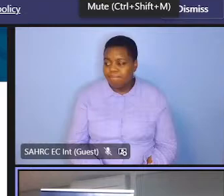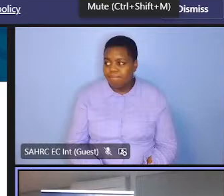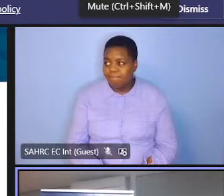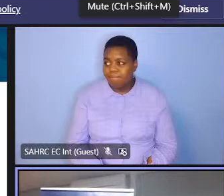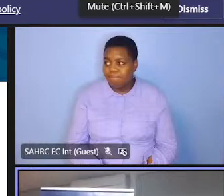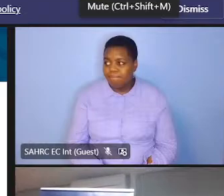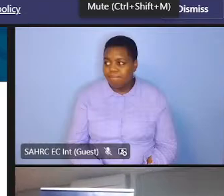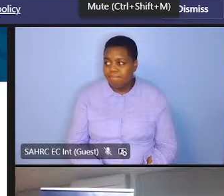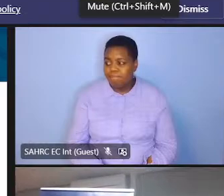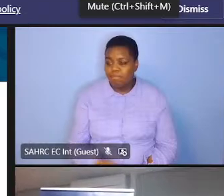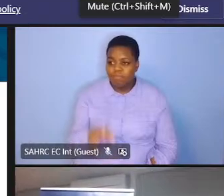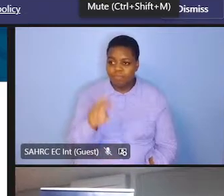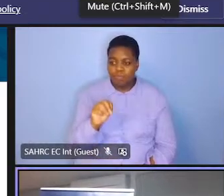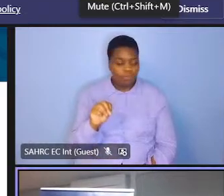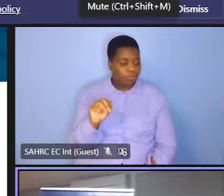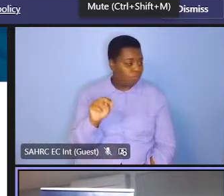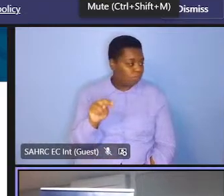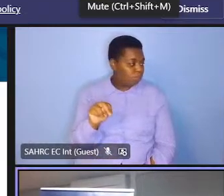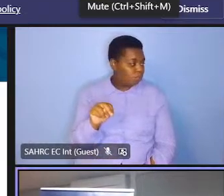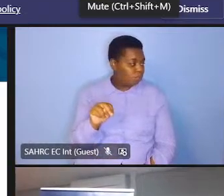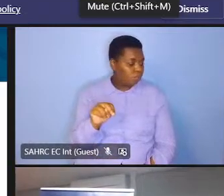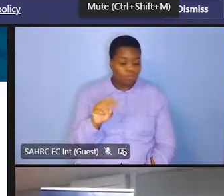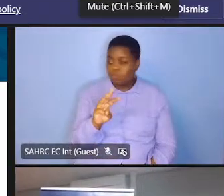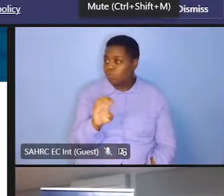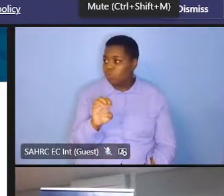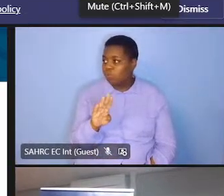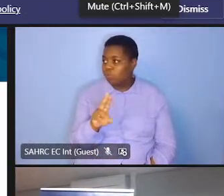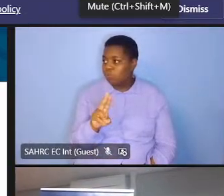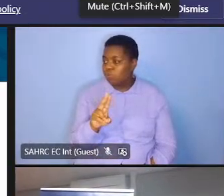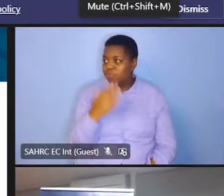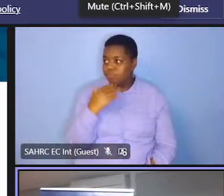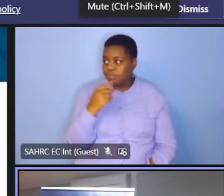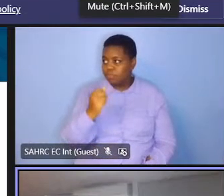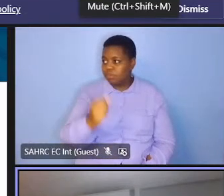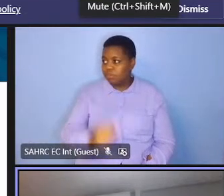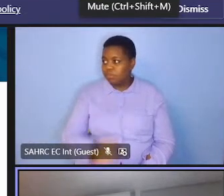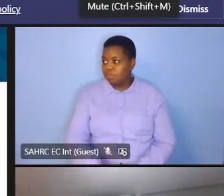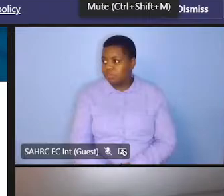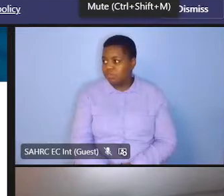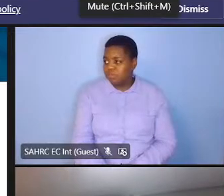Mr. Mrebu, I think we lost you there for one moment. If you can just